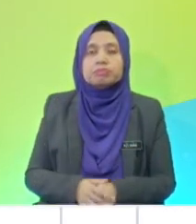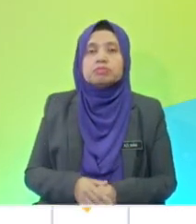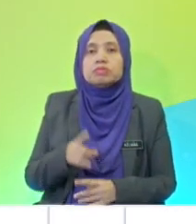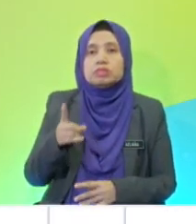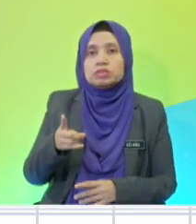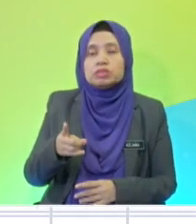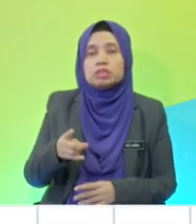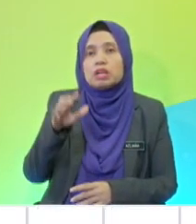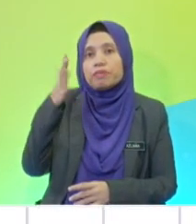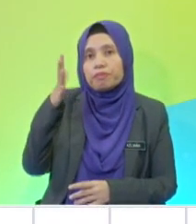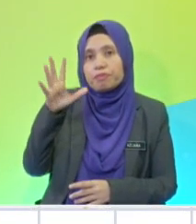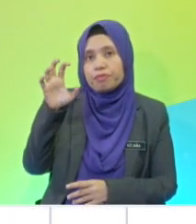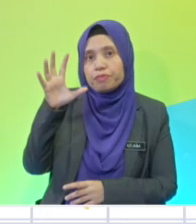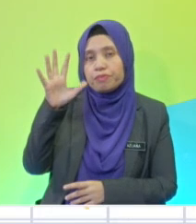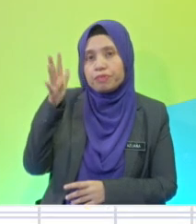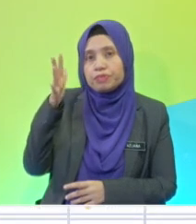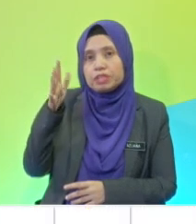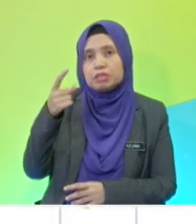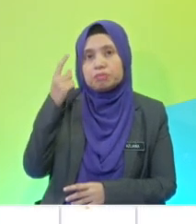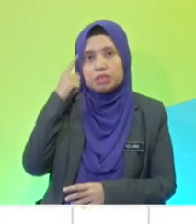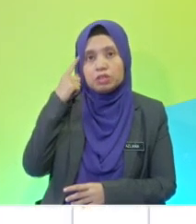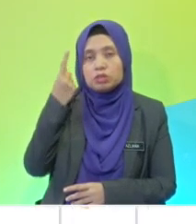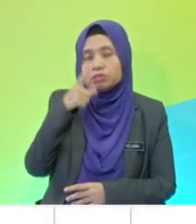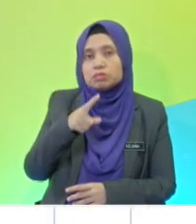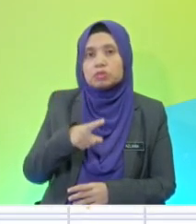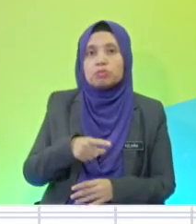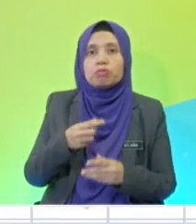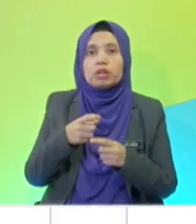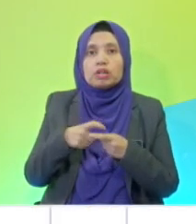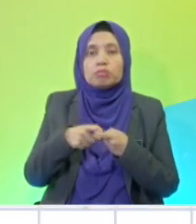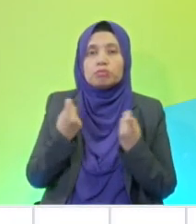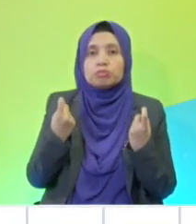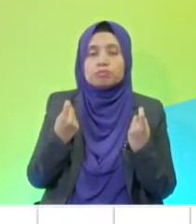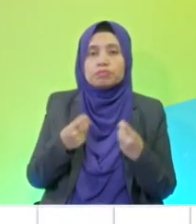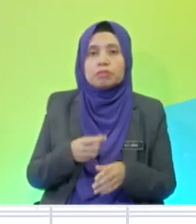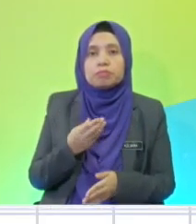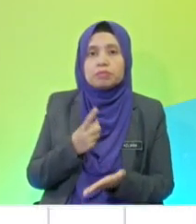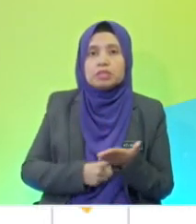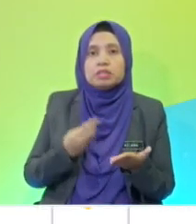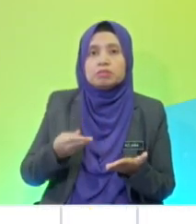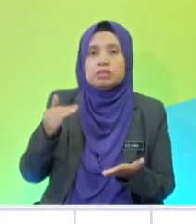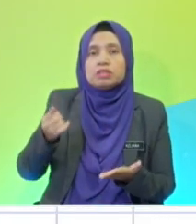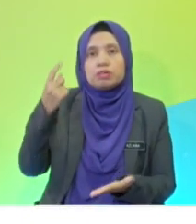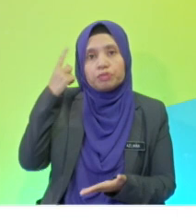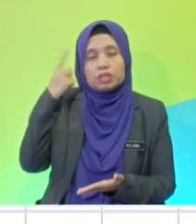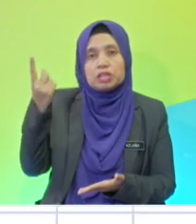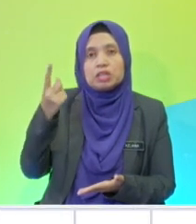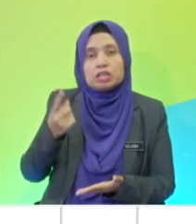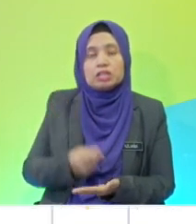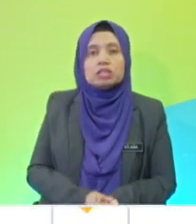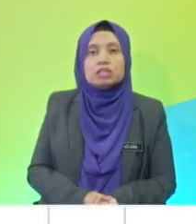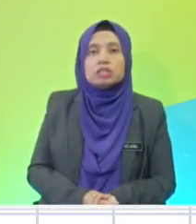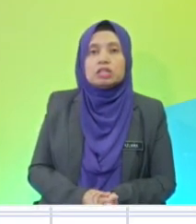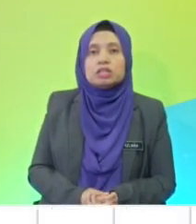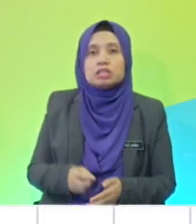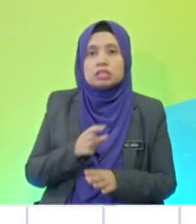got 15 minutes to talk about and decide on your 2 things. You can make notes if you want,